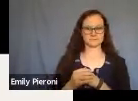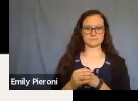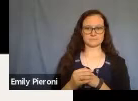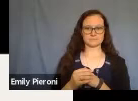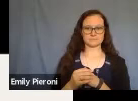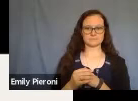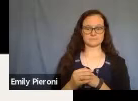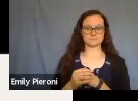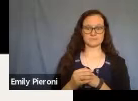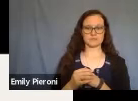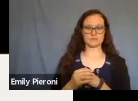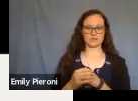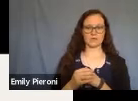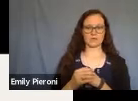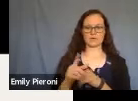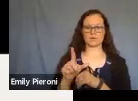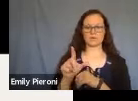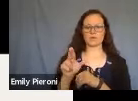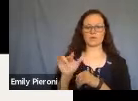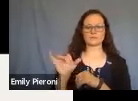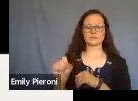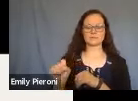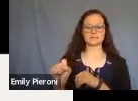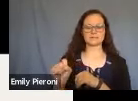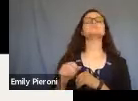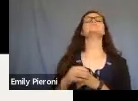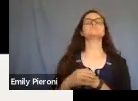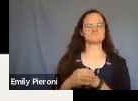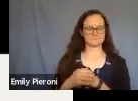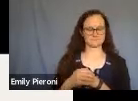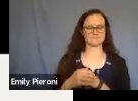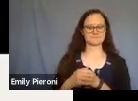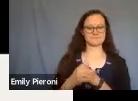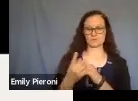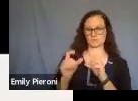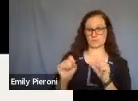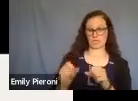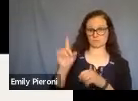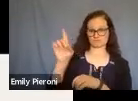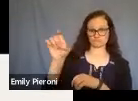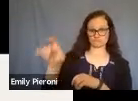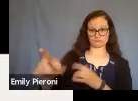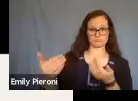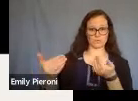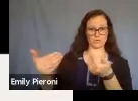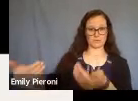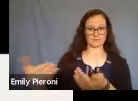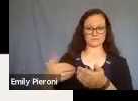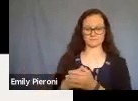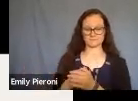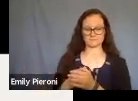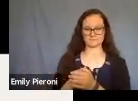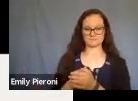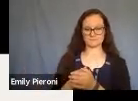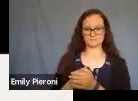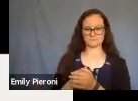Okay, Luis Aguirre, you should be able to ask your question. You just have to unmute